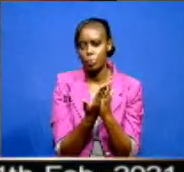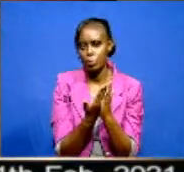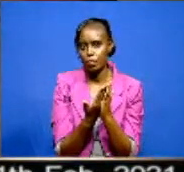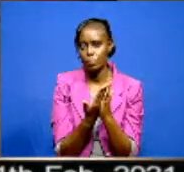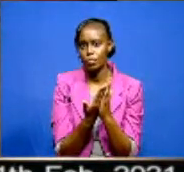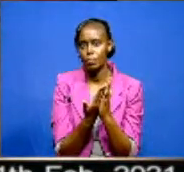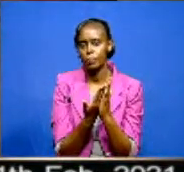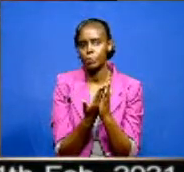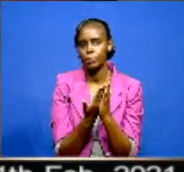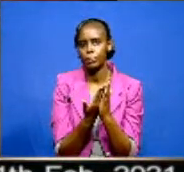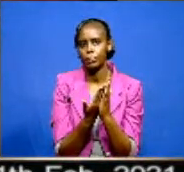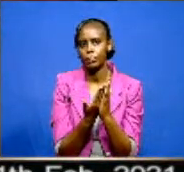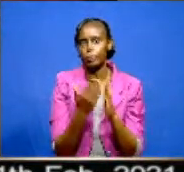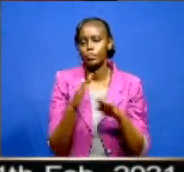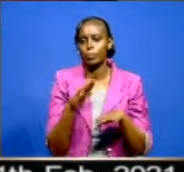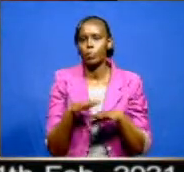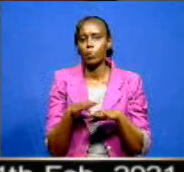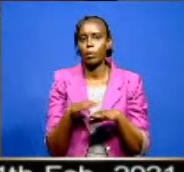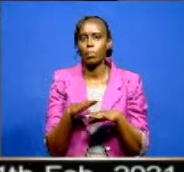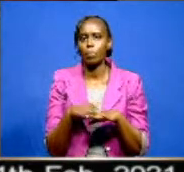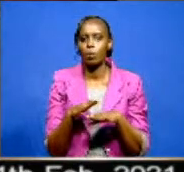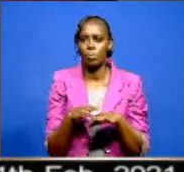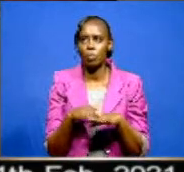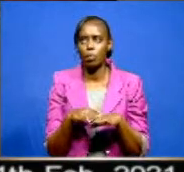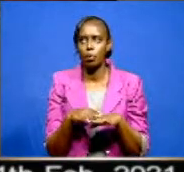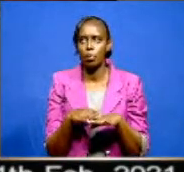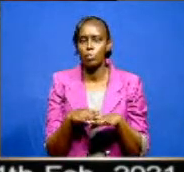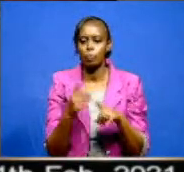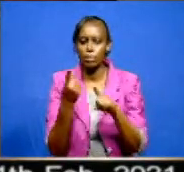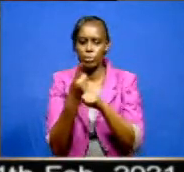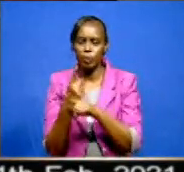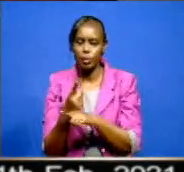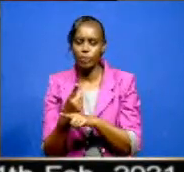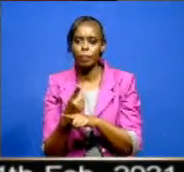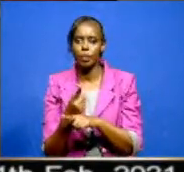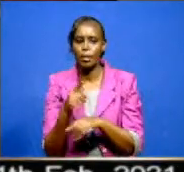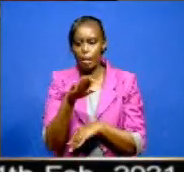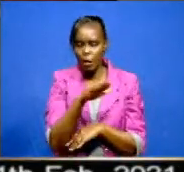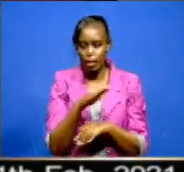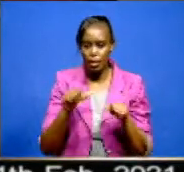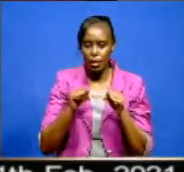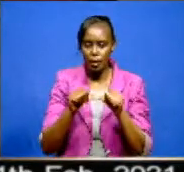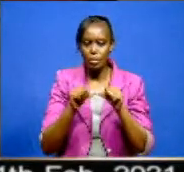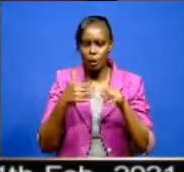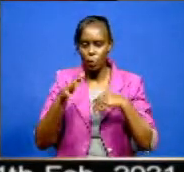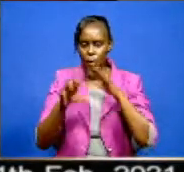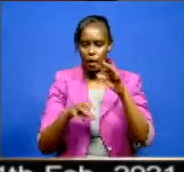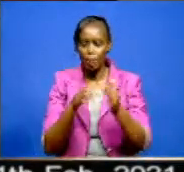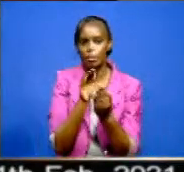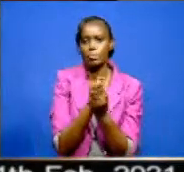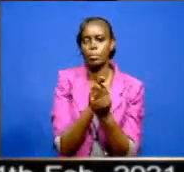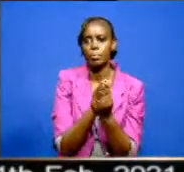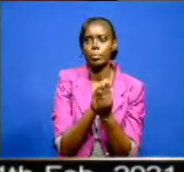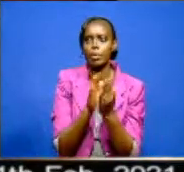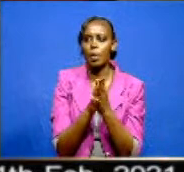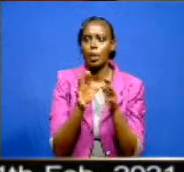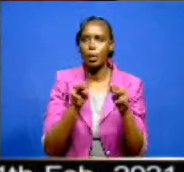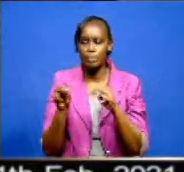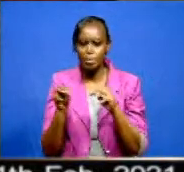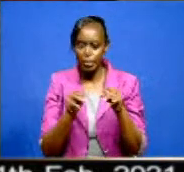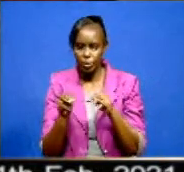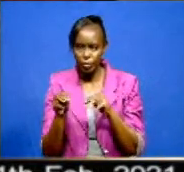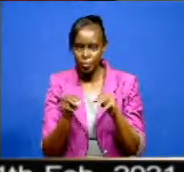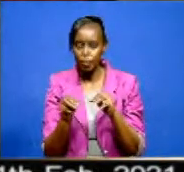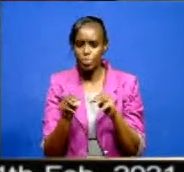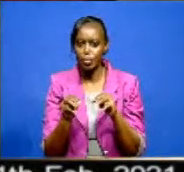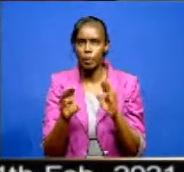on 14 thematic areas that define sustainable wildlife conservation and management.